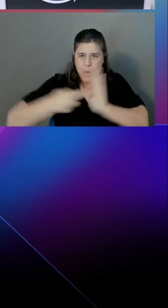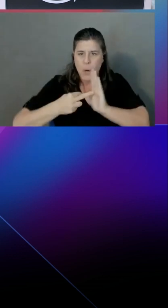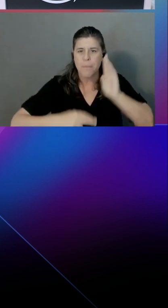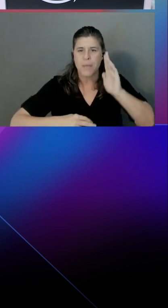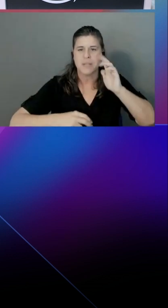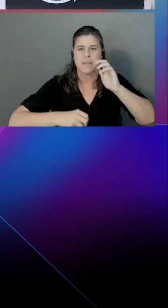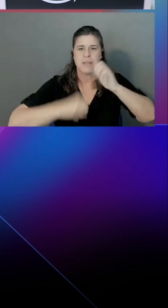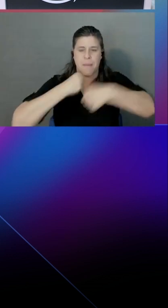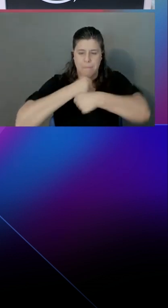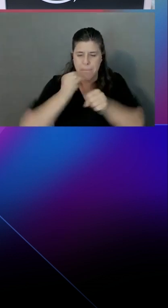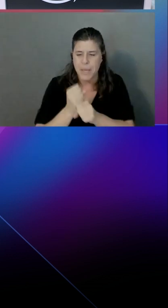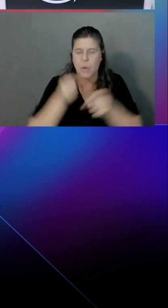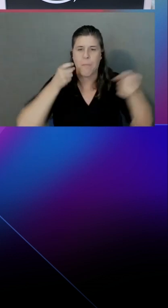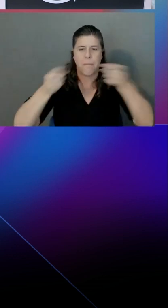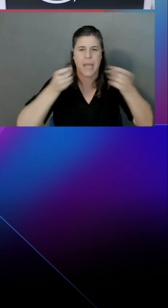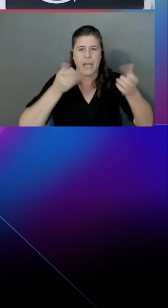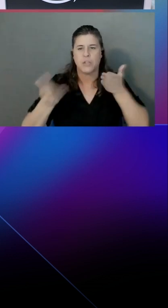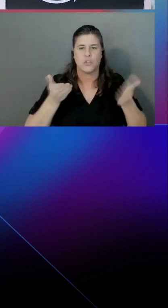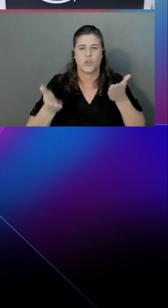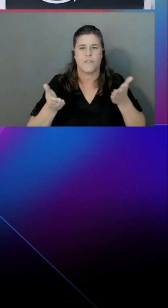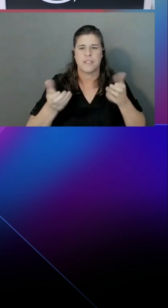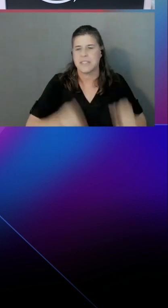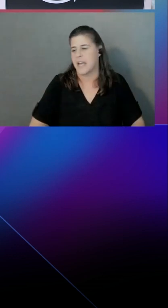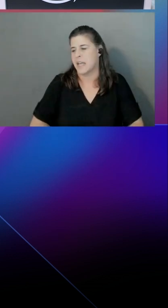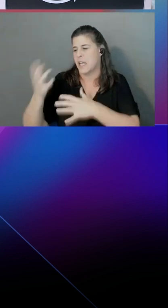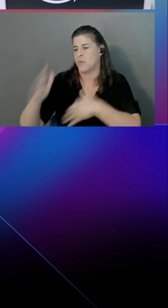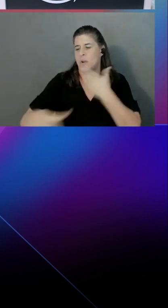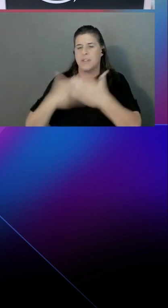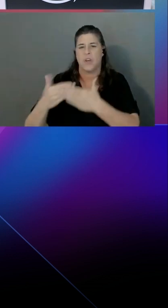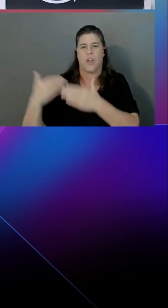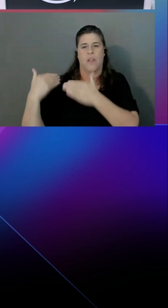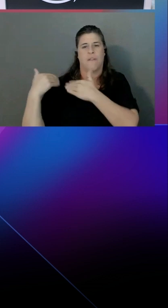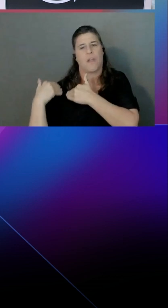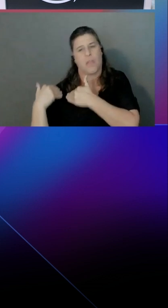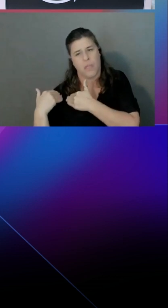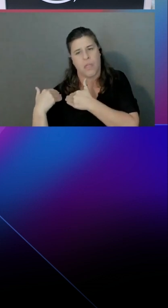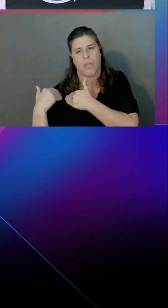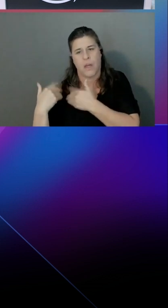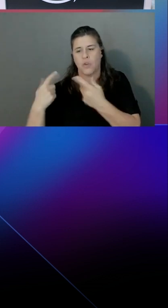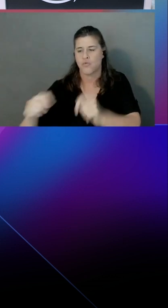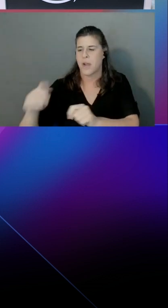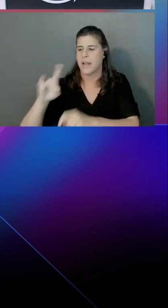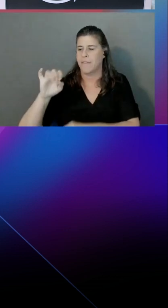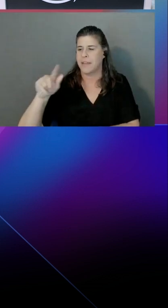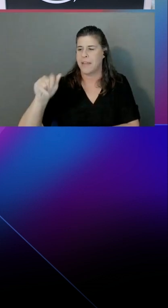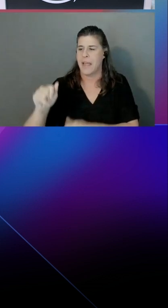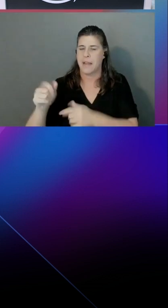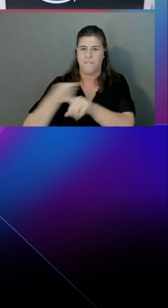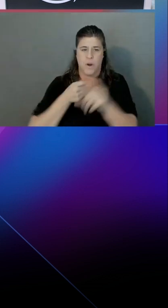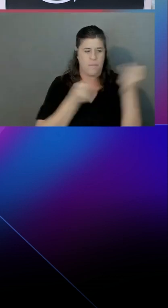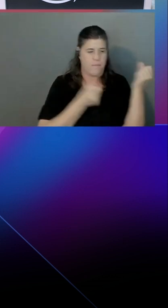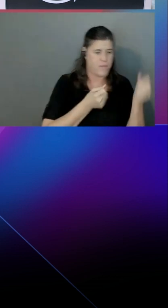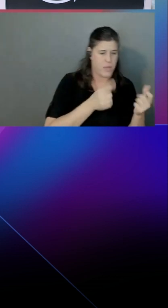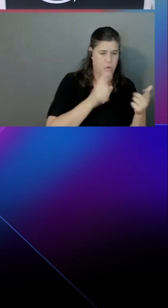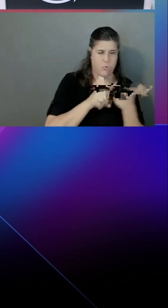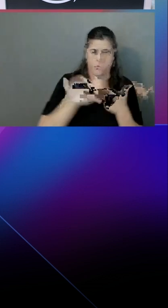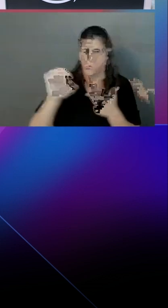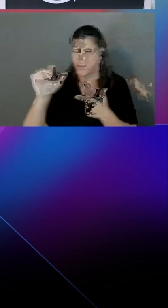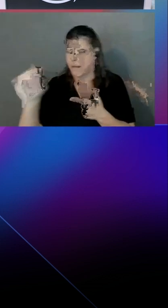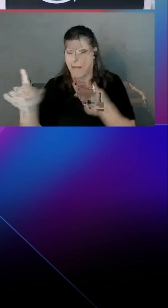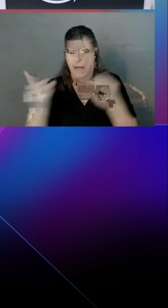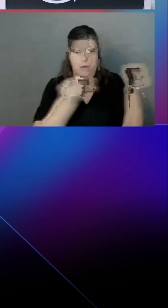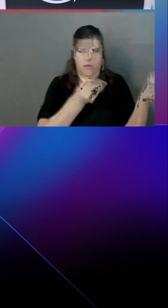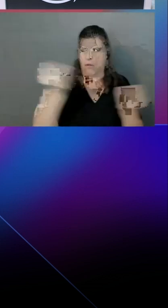takes away all the undifferentiated heavy lifting of getting data to and from the vehicle to the cloud, and of course sending messages back.